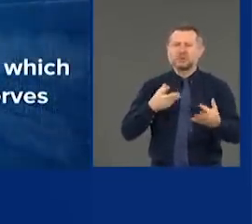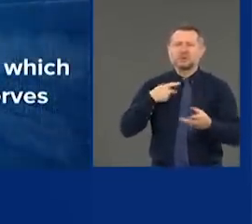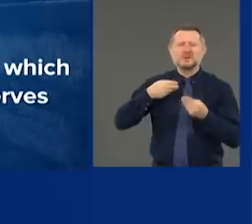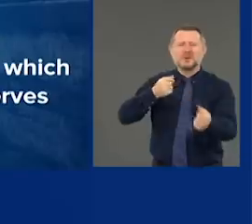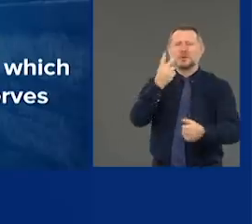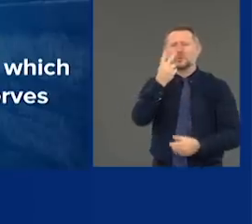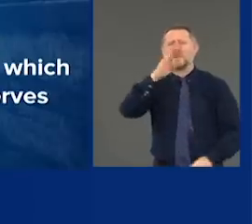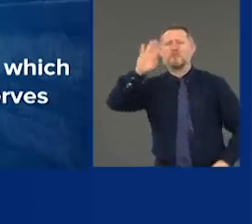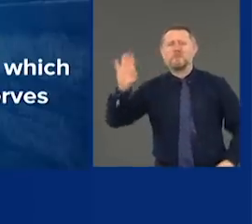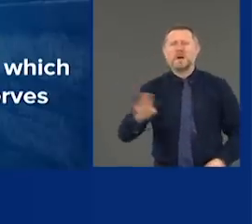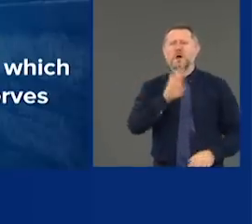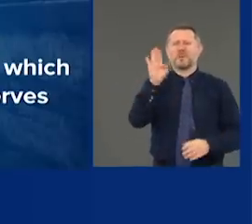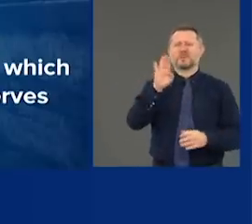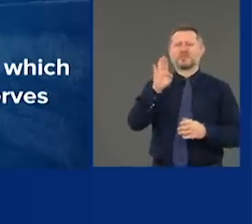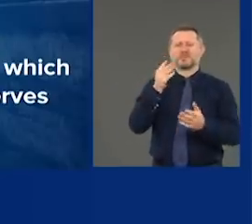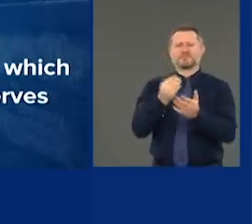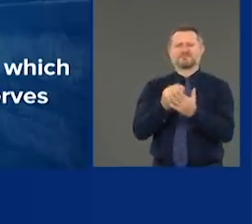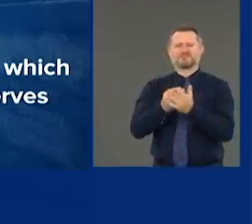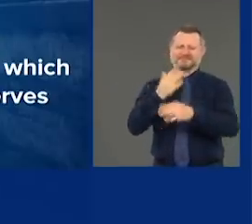projects,